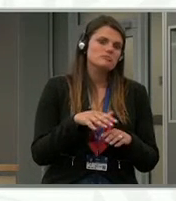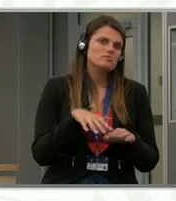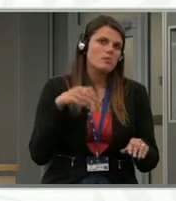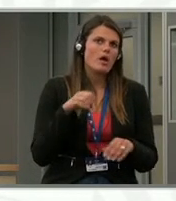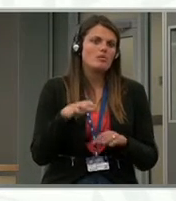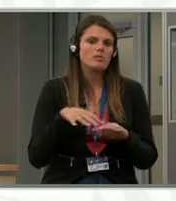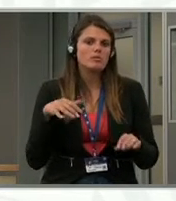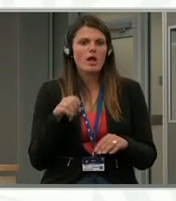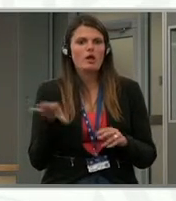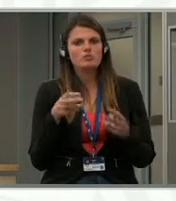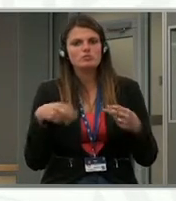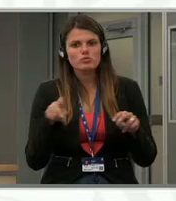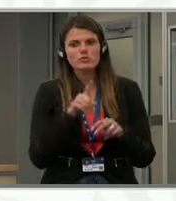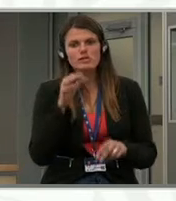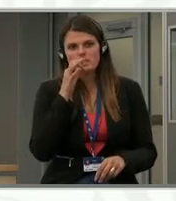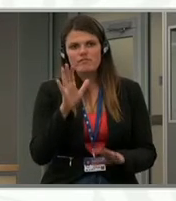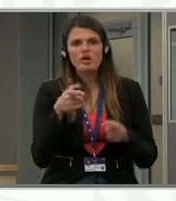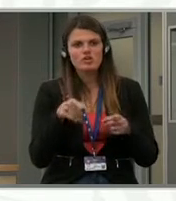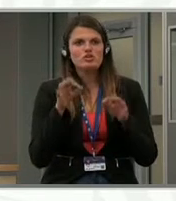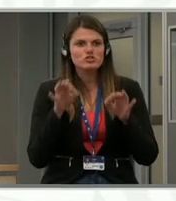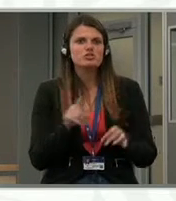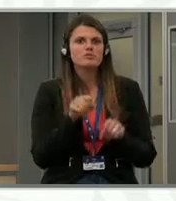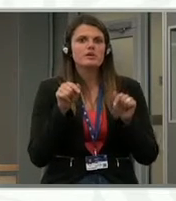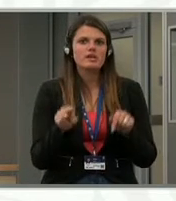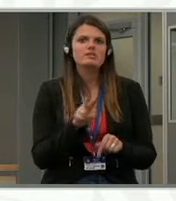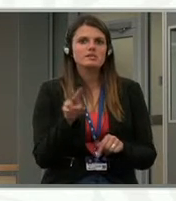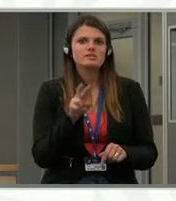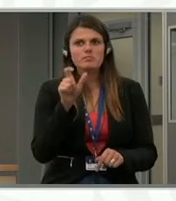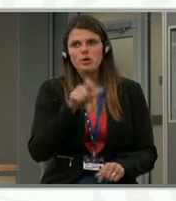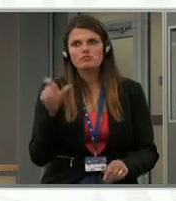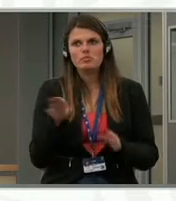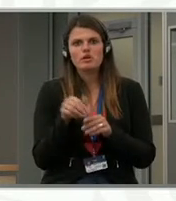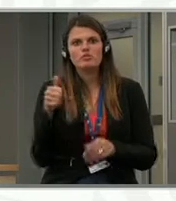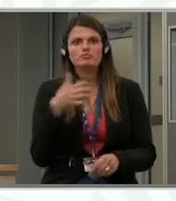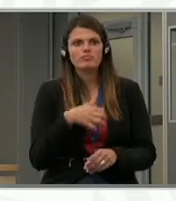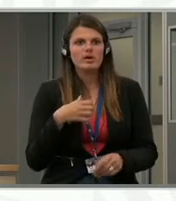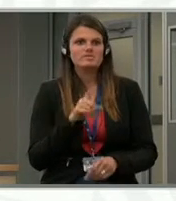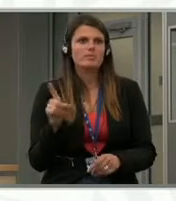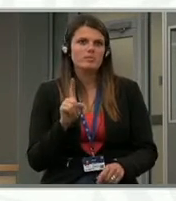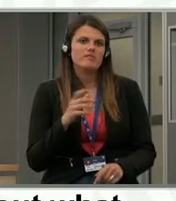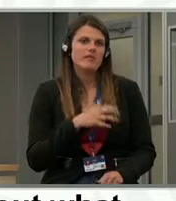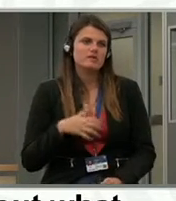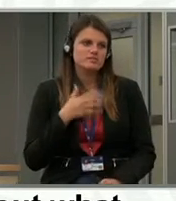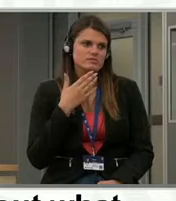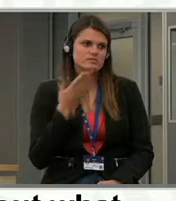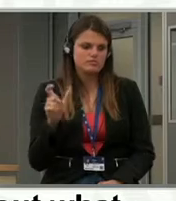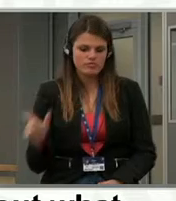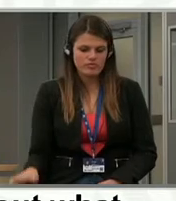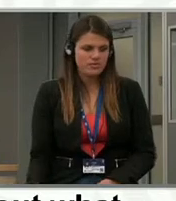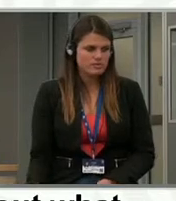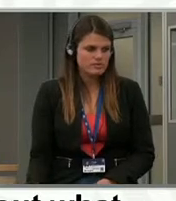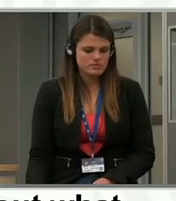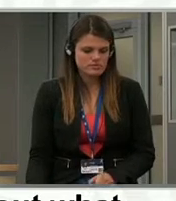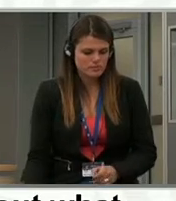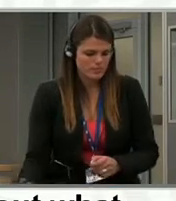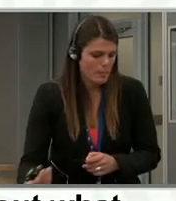here and what his or their opinions are about what the national parliaments, European parliaments, or